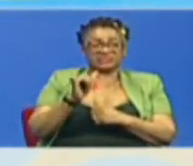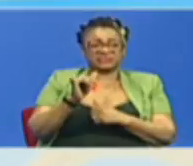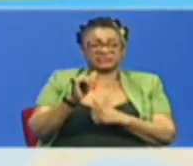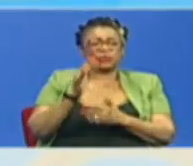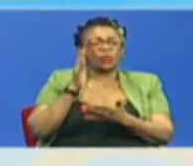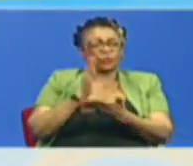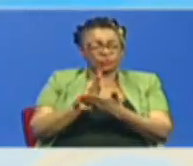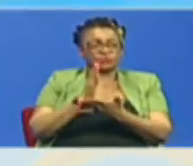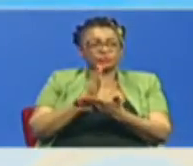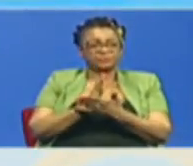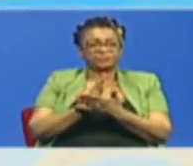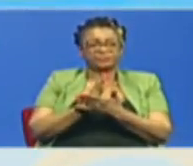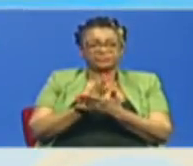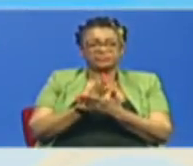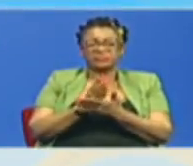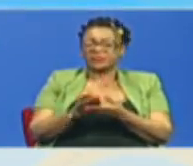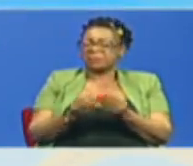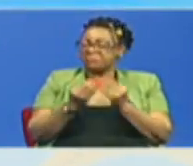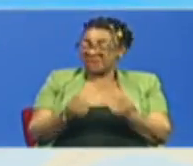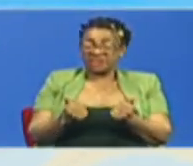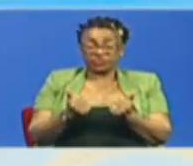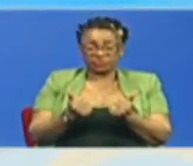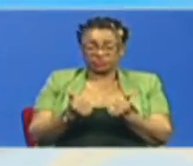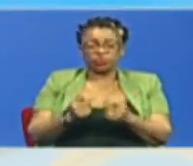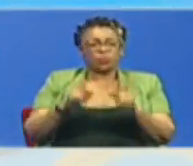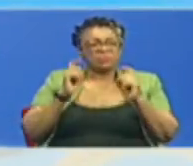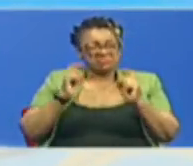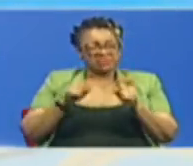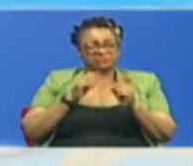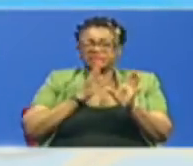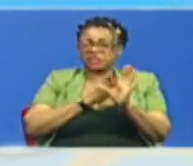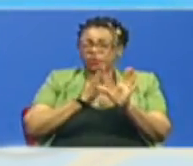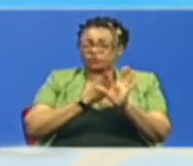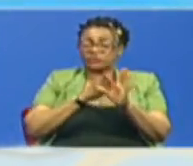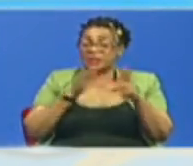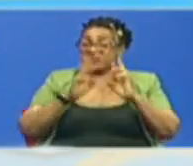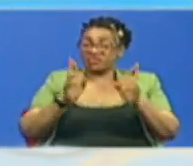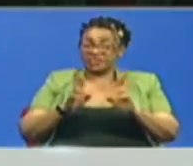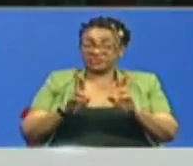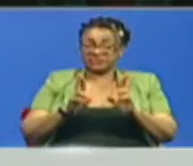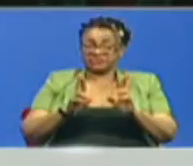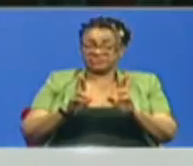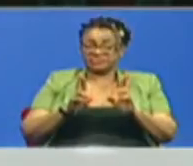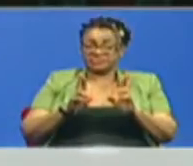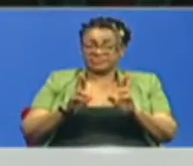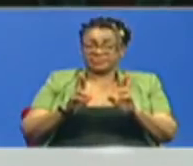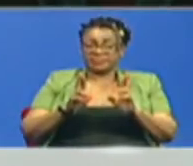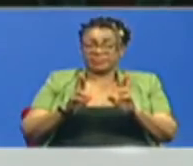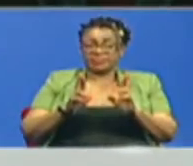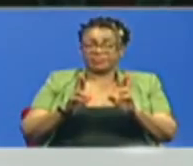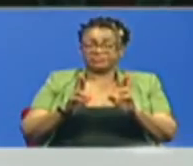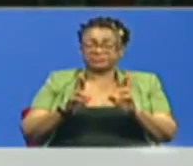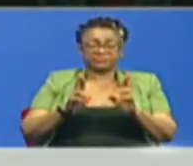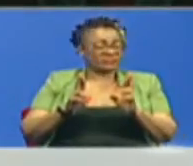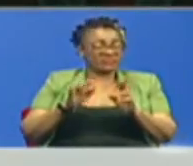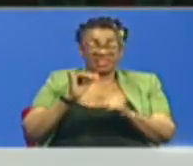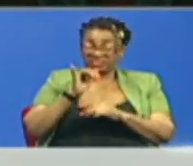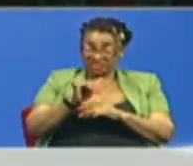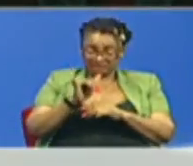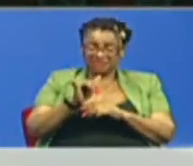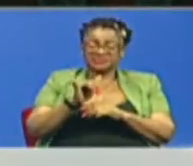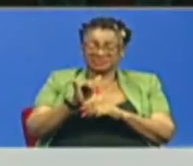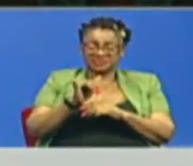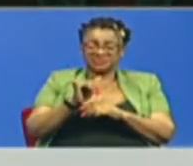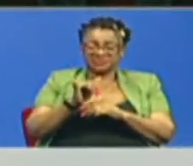actually a marathon. And therefore, we must be psychologically prepared for it. Not a sprint, but a